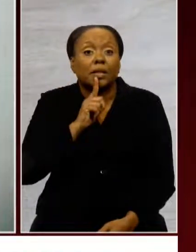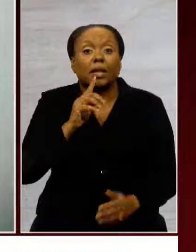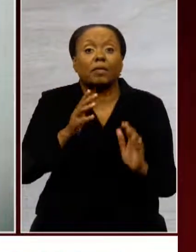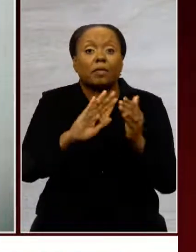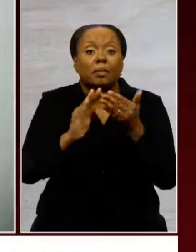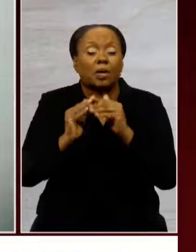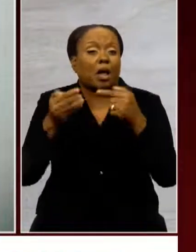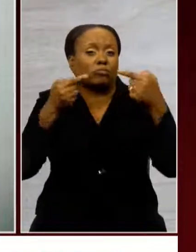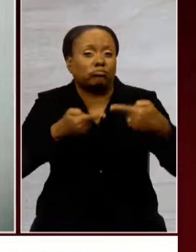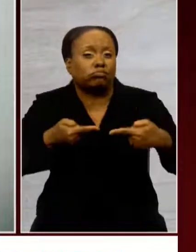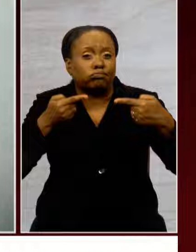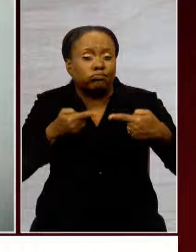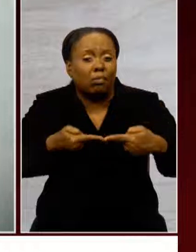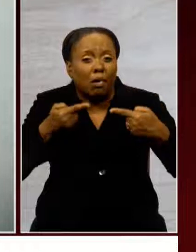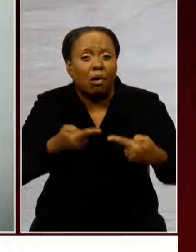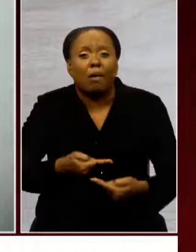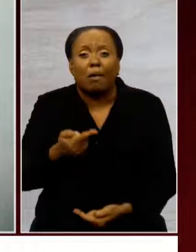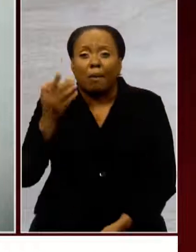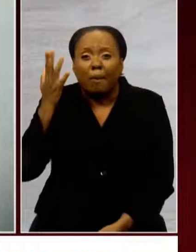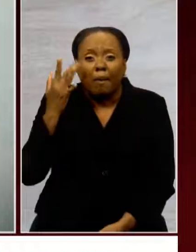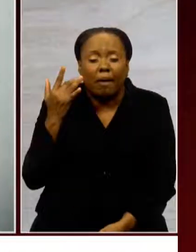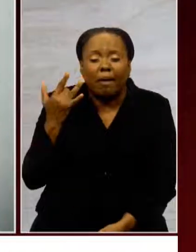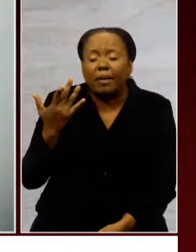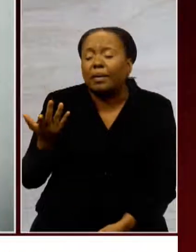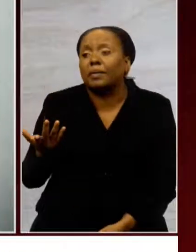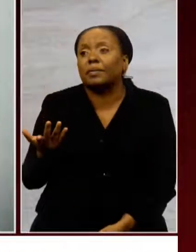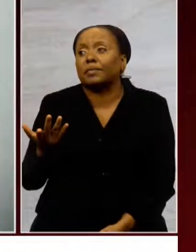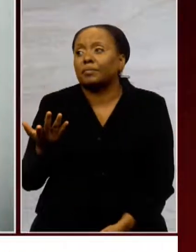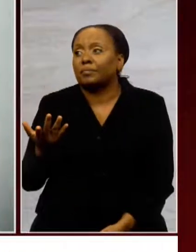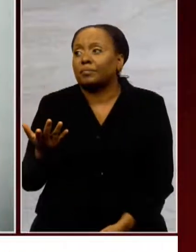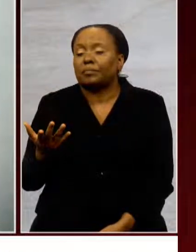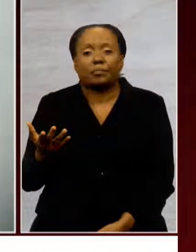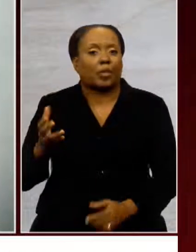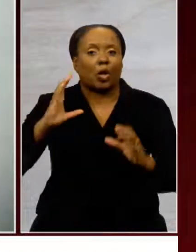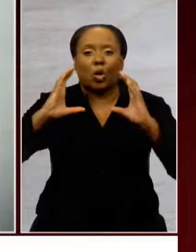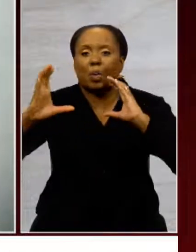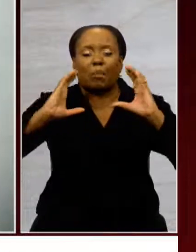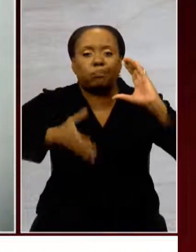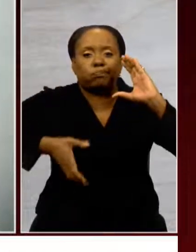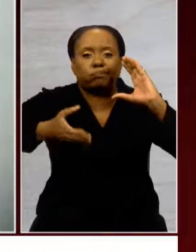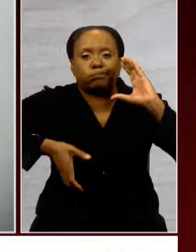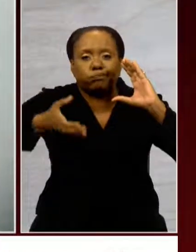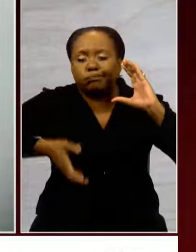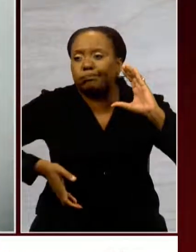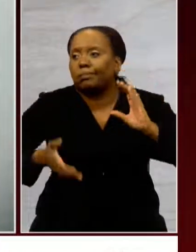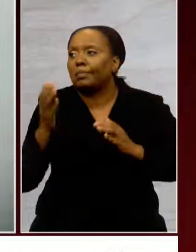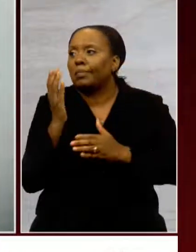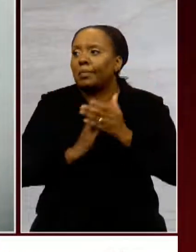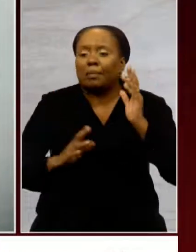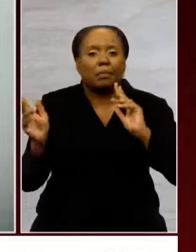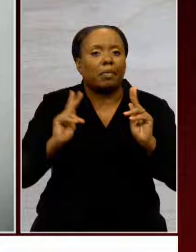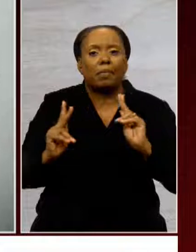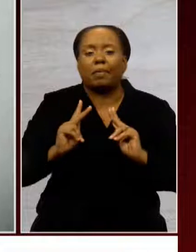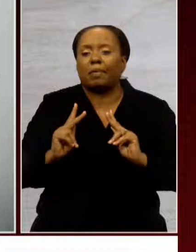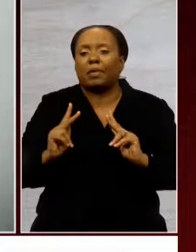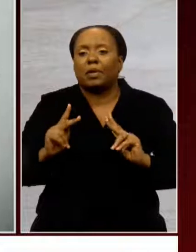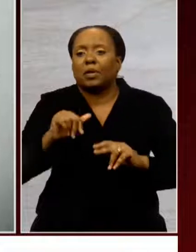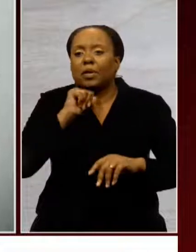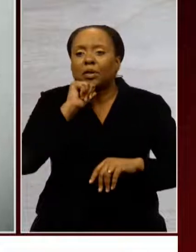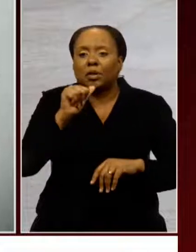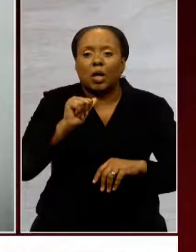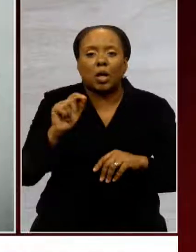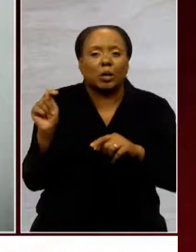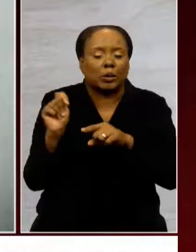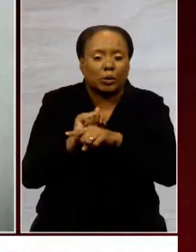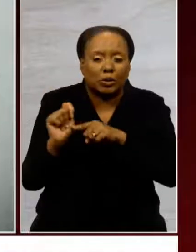all areas because of lack of communication, people not being trained to properly speak to